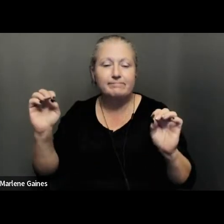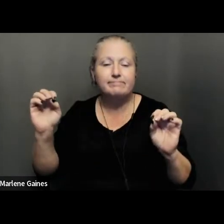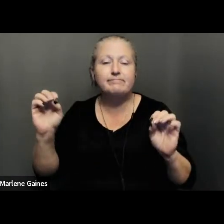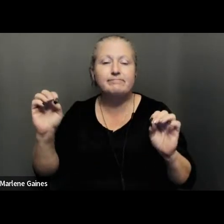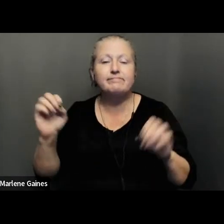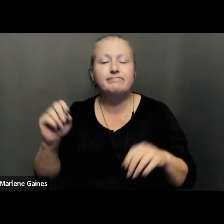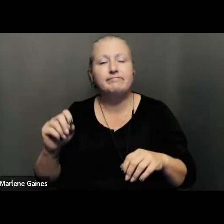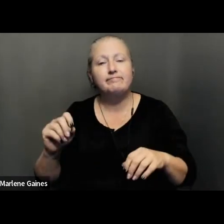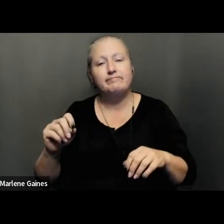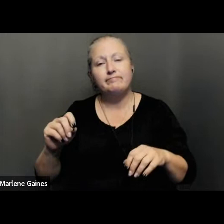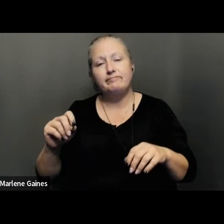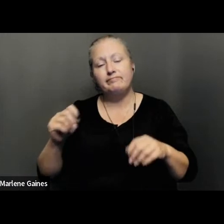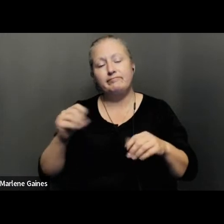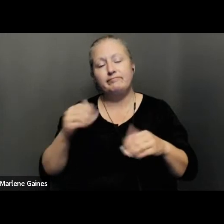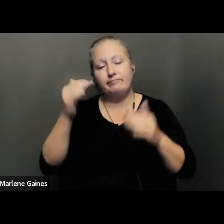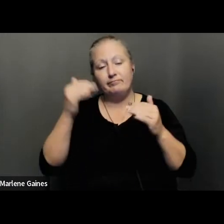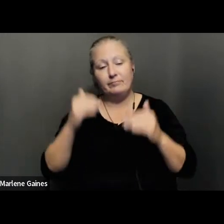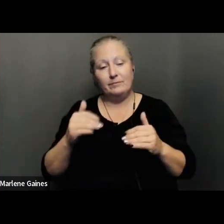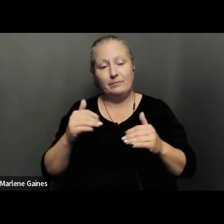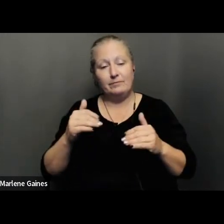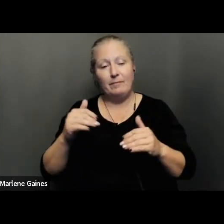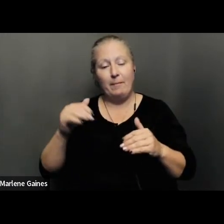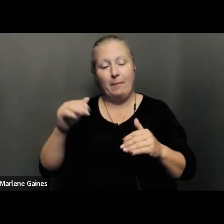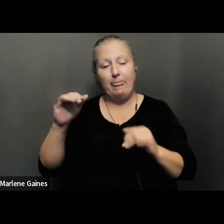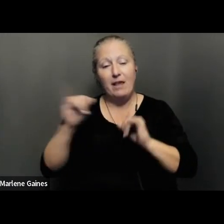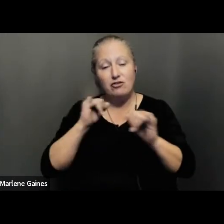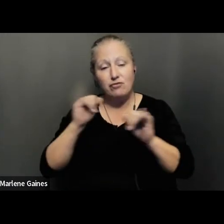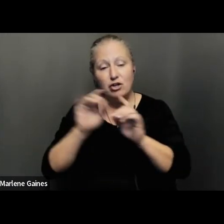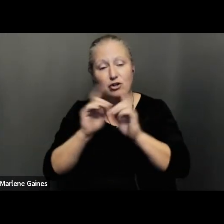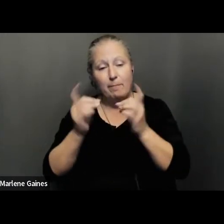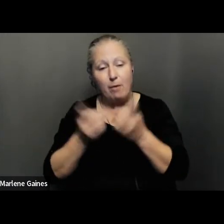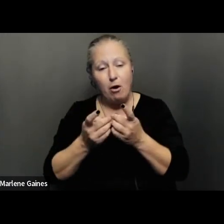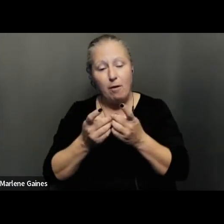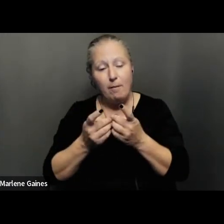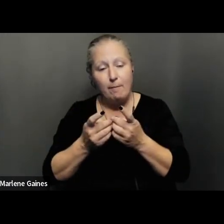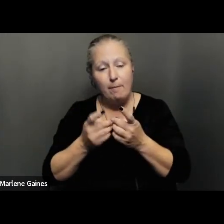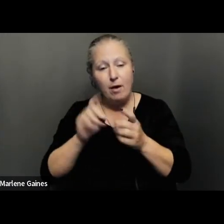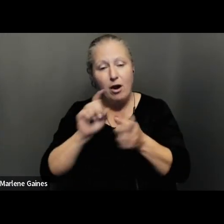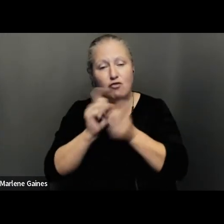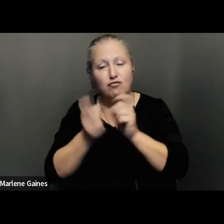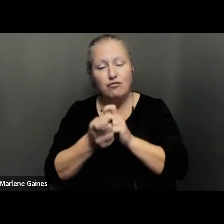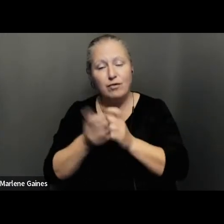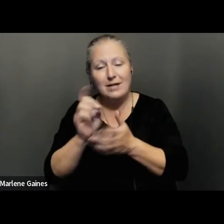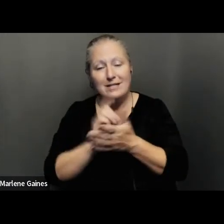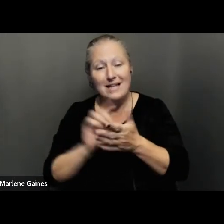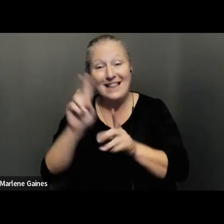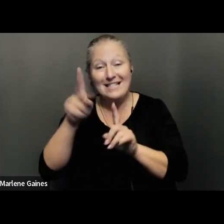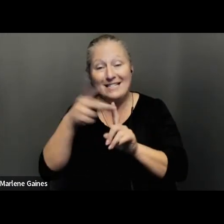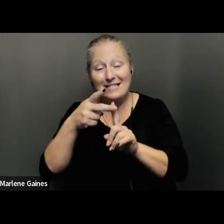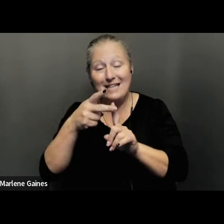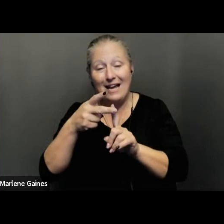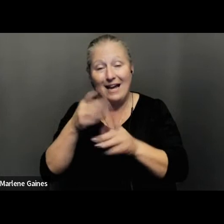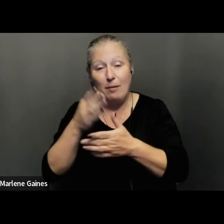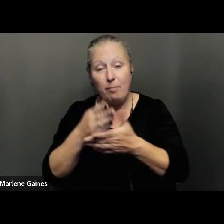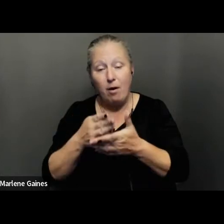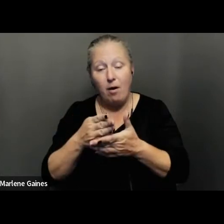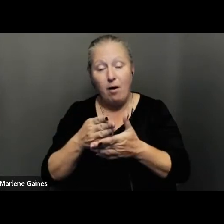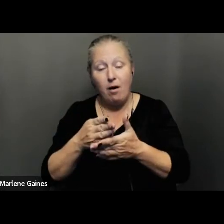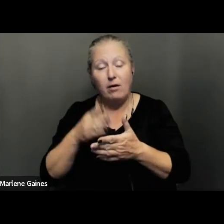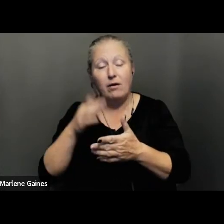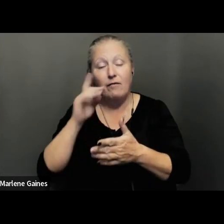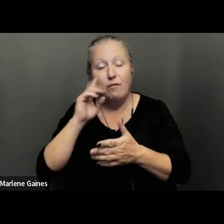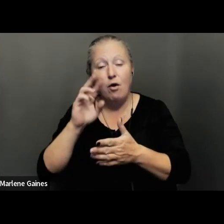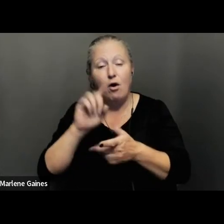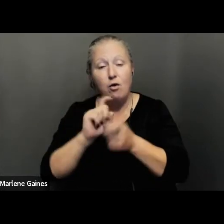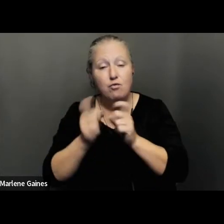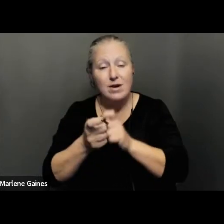carried. Next. Next is the instruction department redesign. This is the second phase of the instruction department redesign before